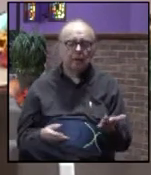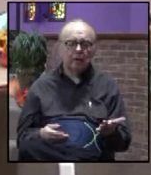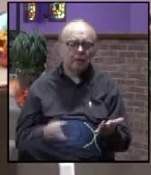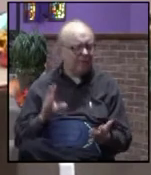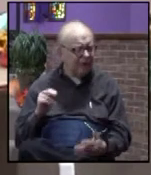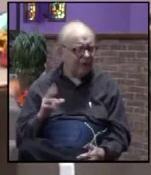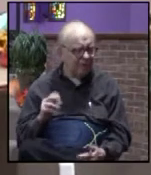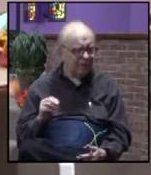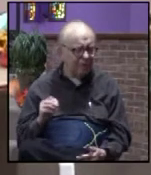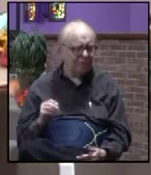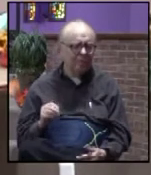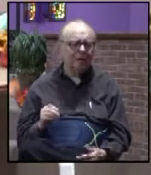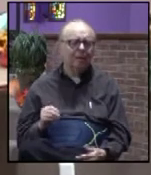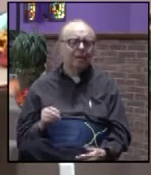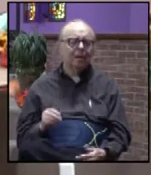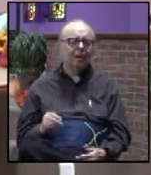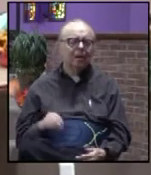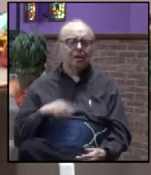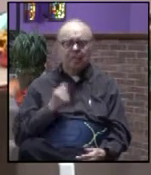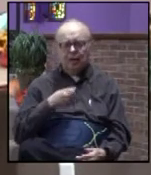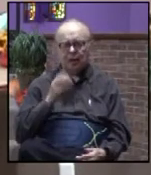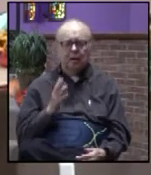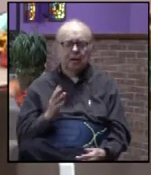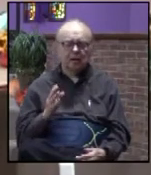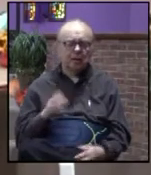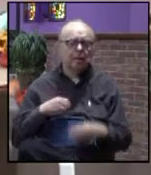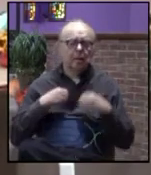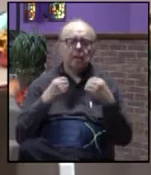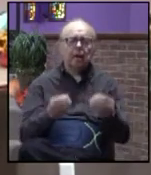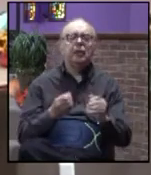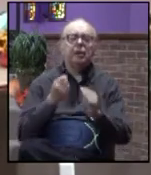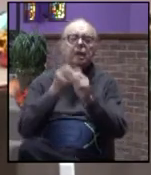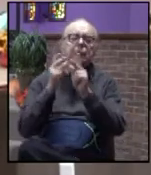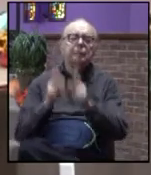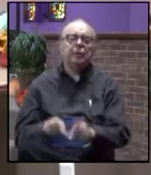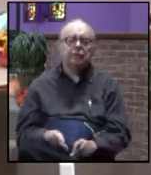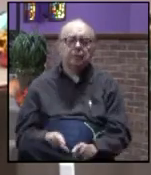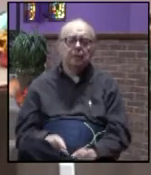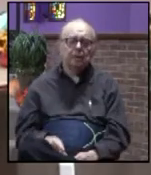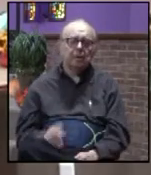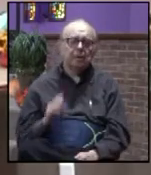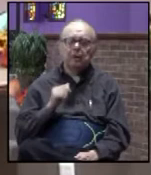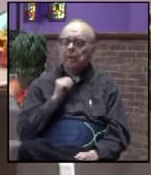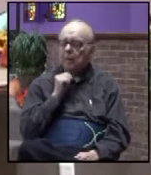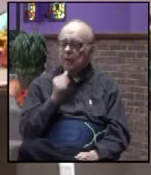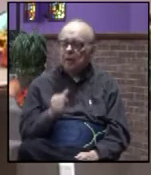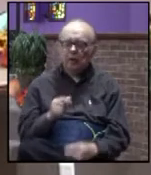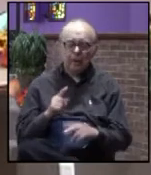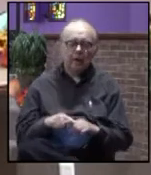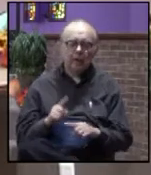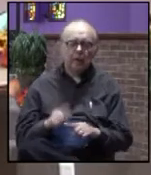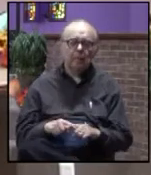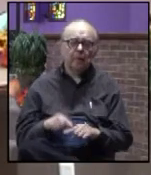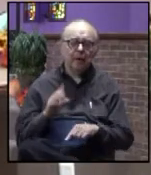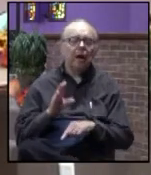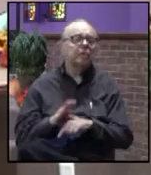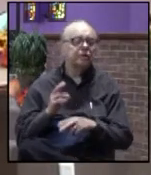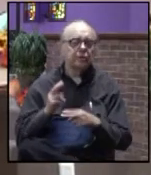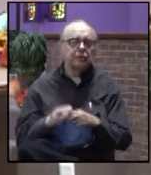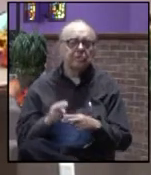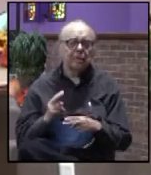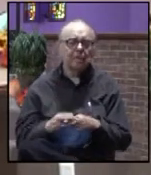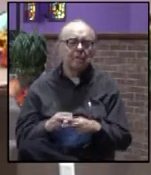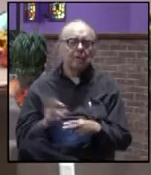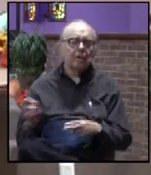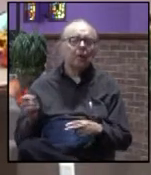No. The grace of God has been extended to each and every one of us. And it's not dependent upon a church name